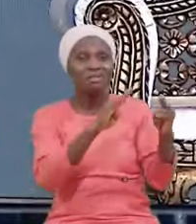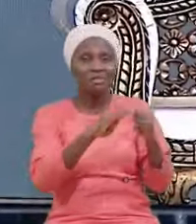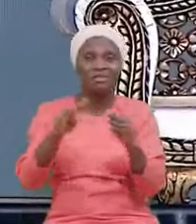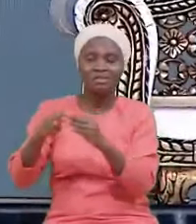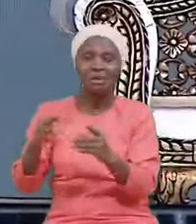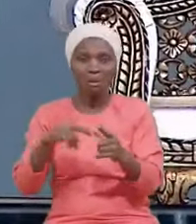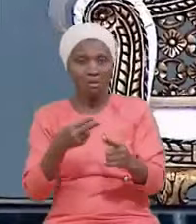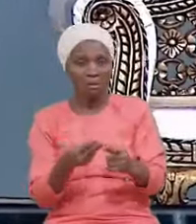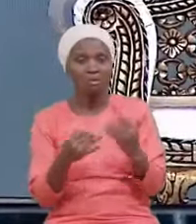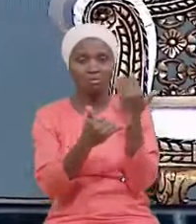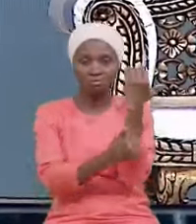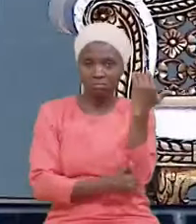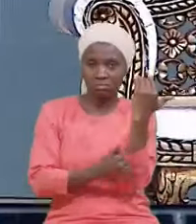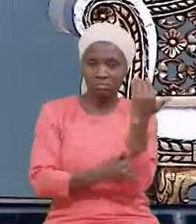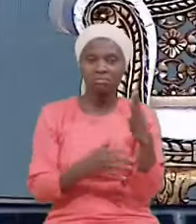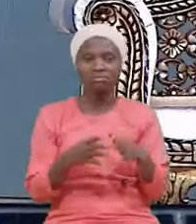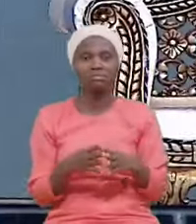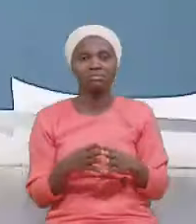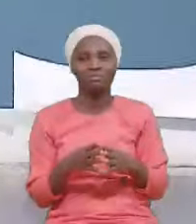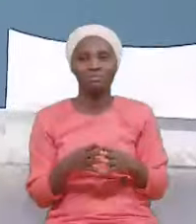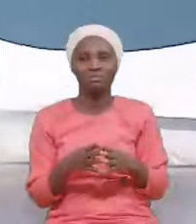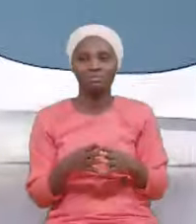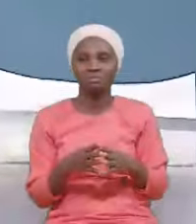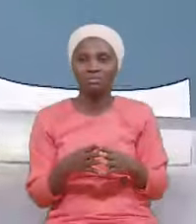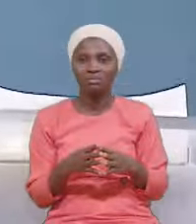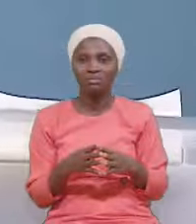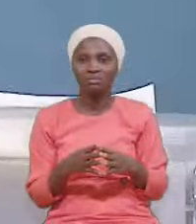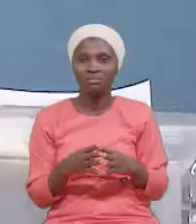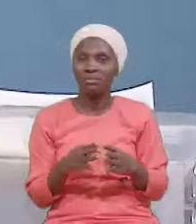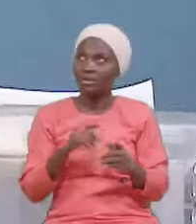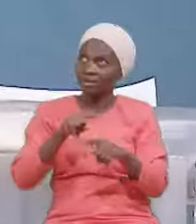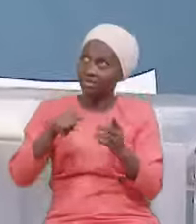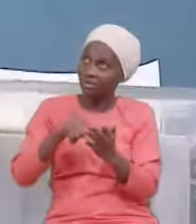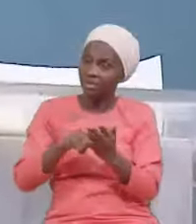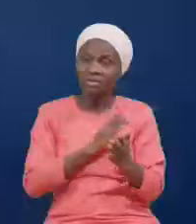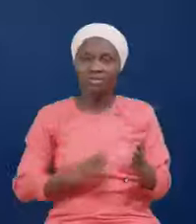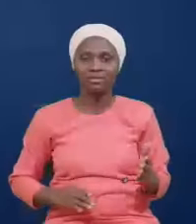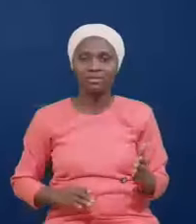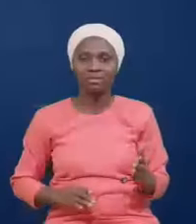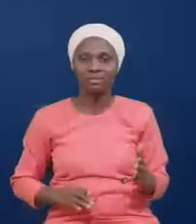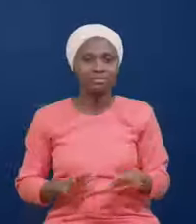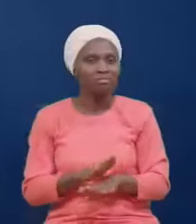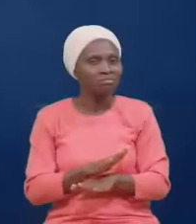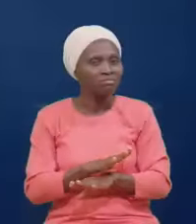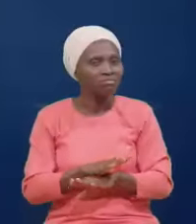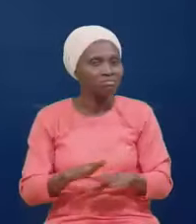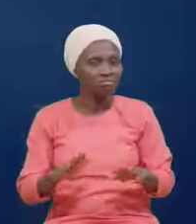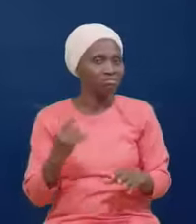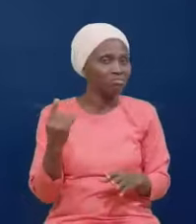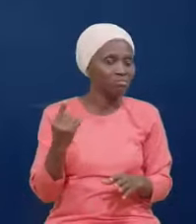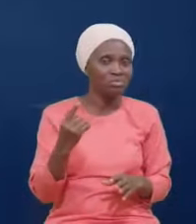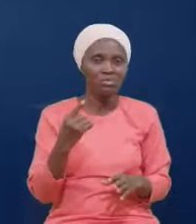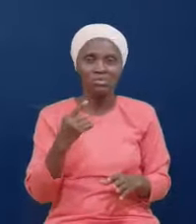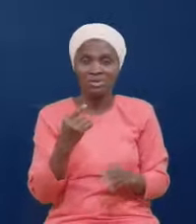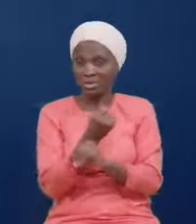country. Prati desamlo pedda pattanallo rogalu unnai. Christ. Aithe ee Christ does not only save